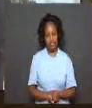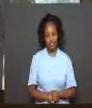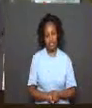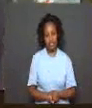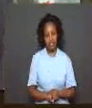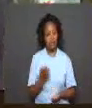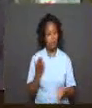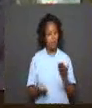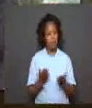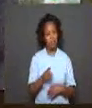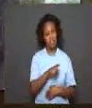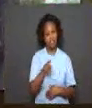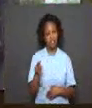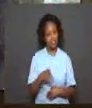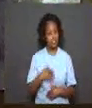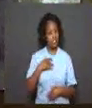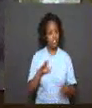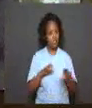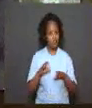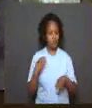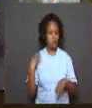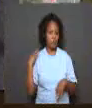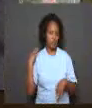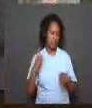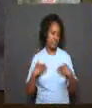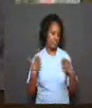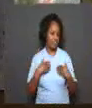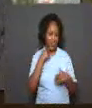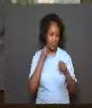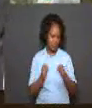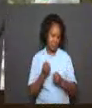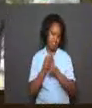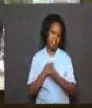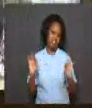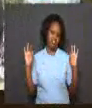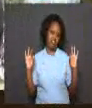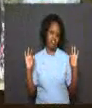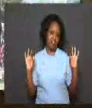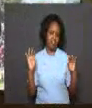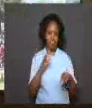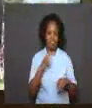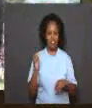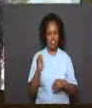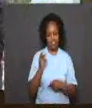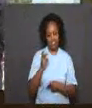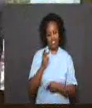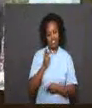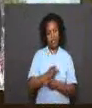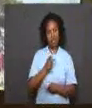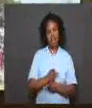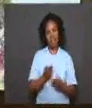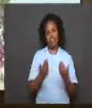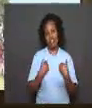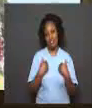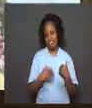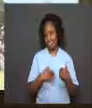Perhaps they make you feel personally happy, free, and protected.